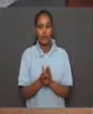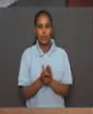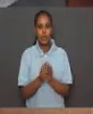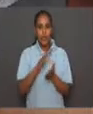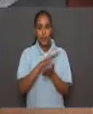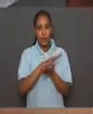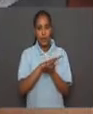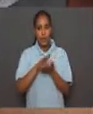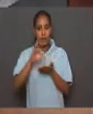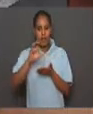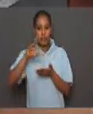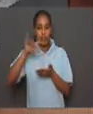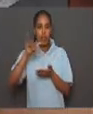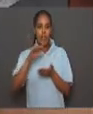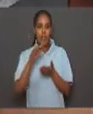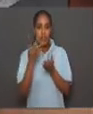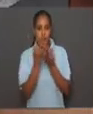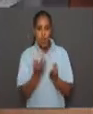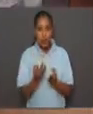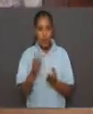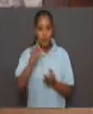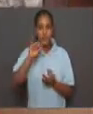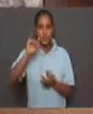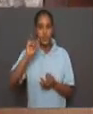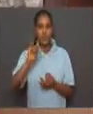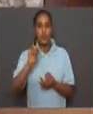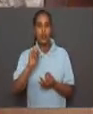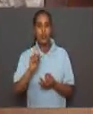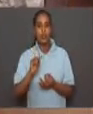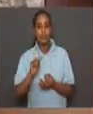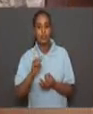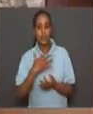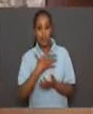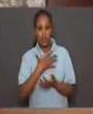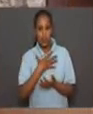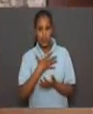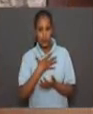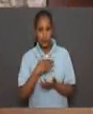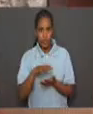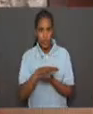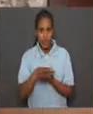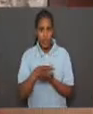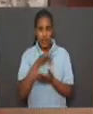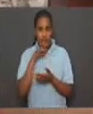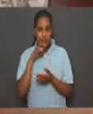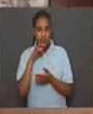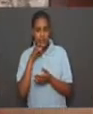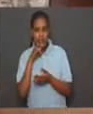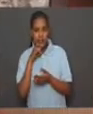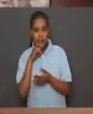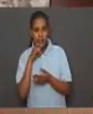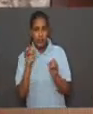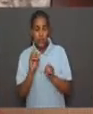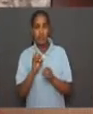pure crystalline form of silica, and flint is a hard,